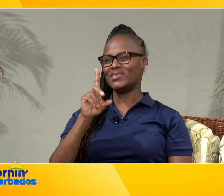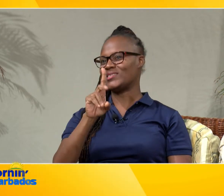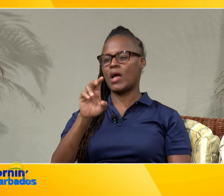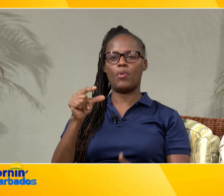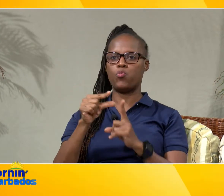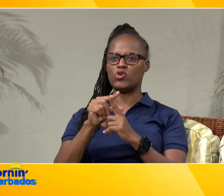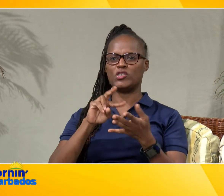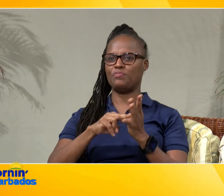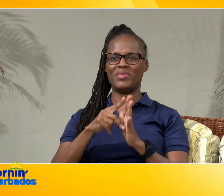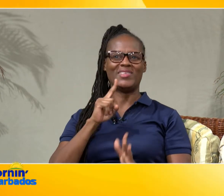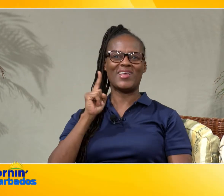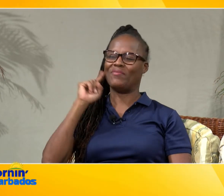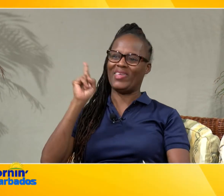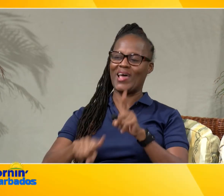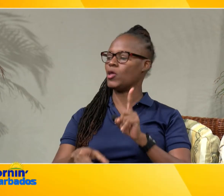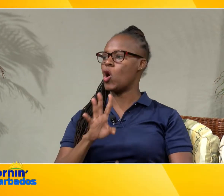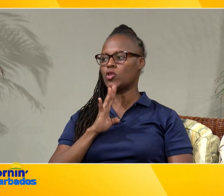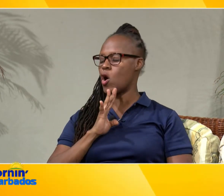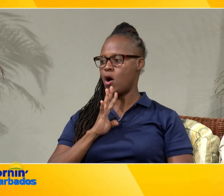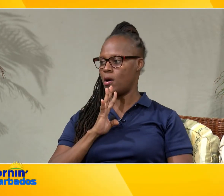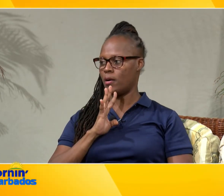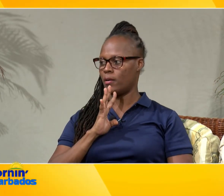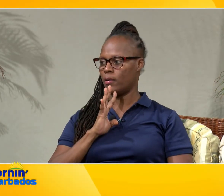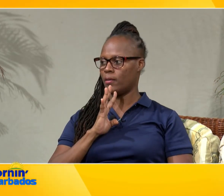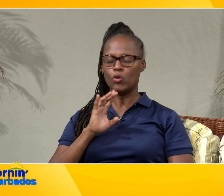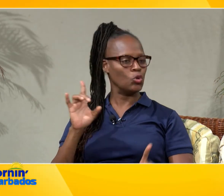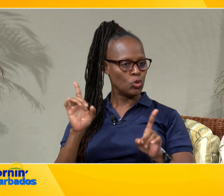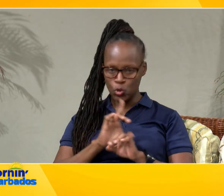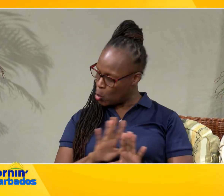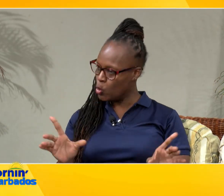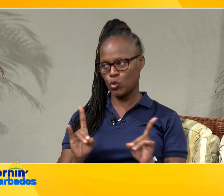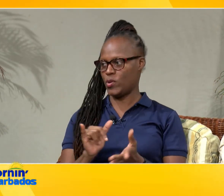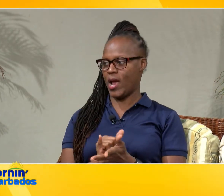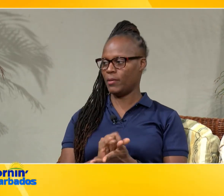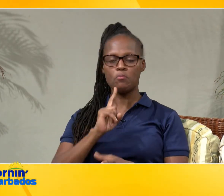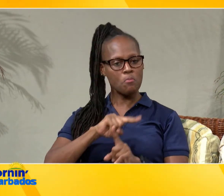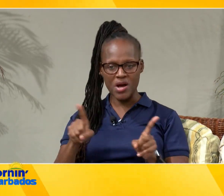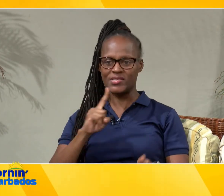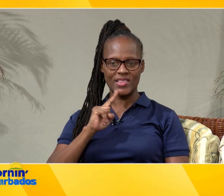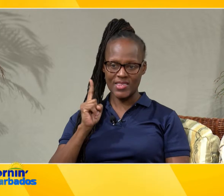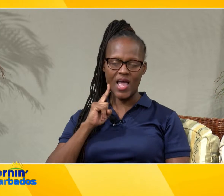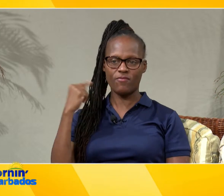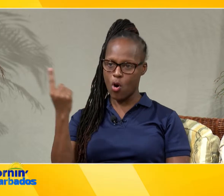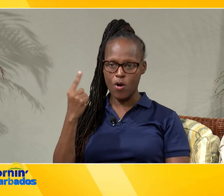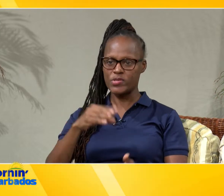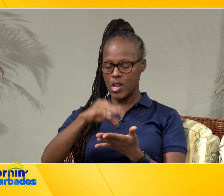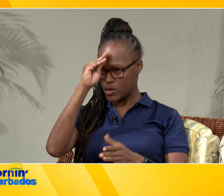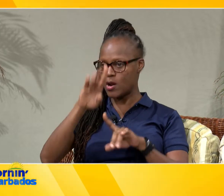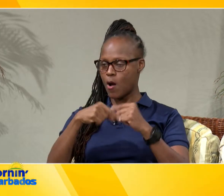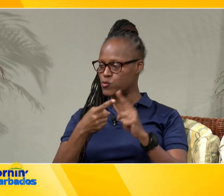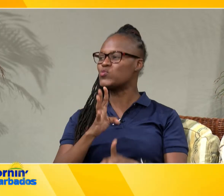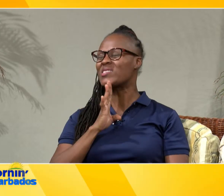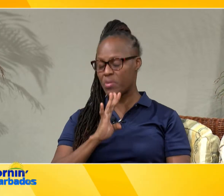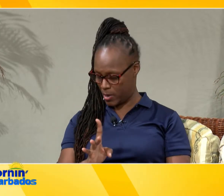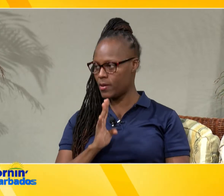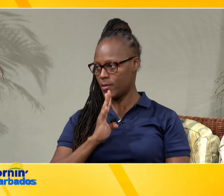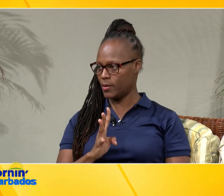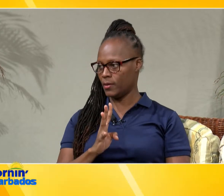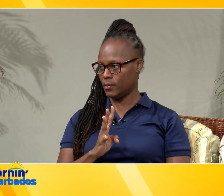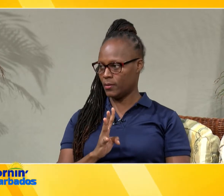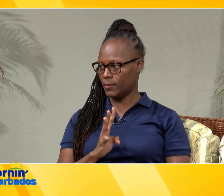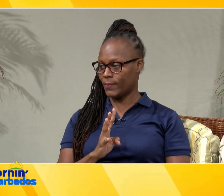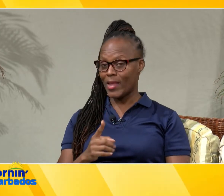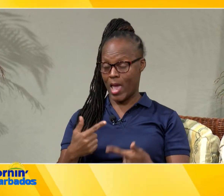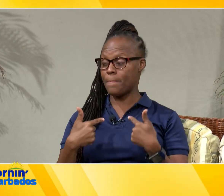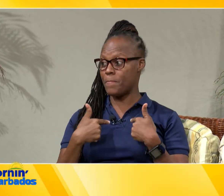is, we've moved past that. It's not that the deaf cannot talk. Do not do that. Do not call